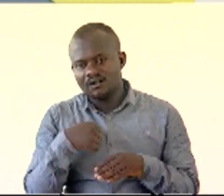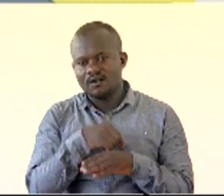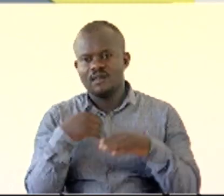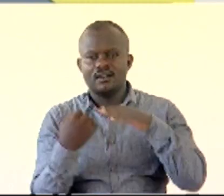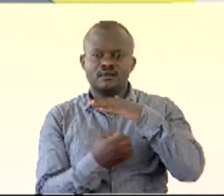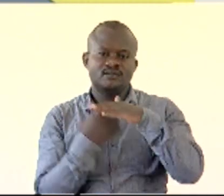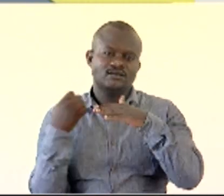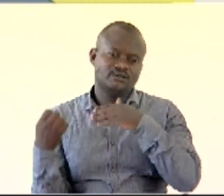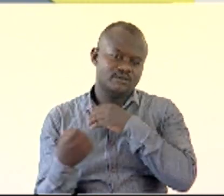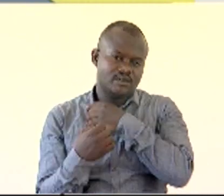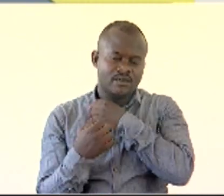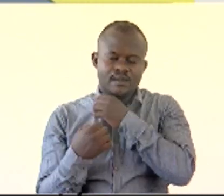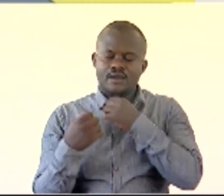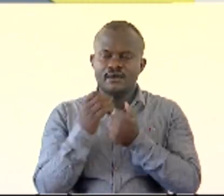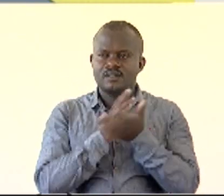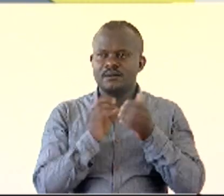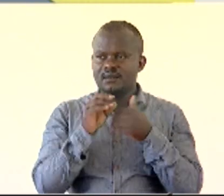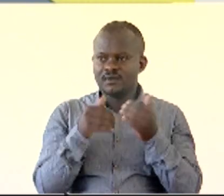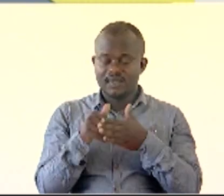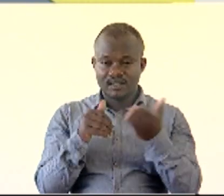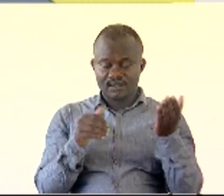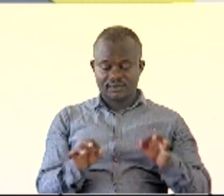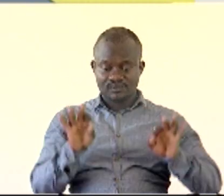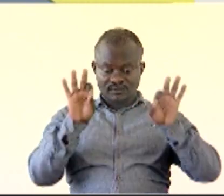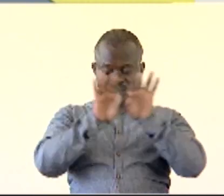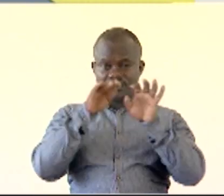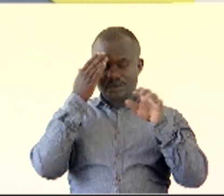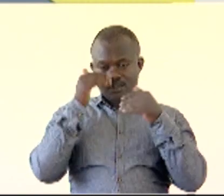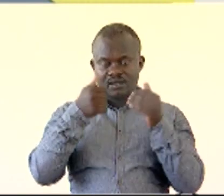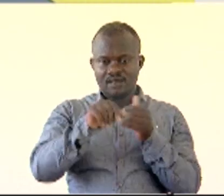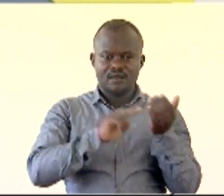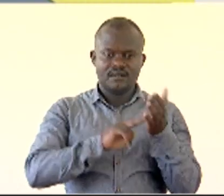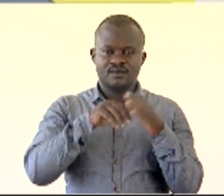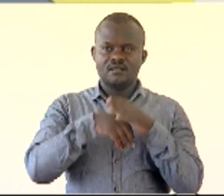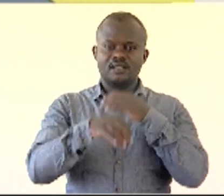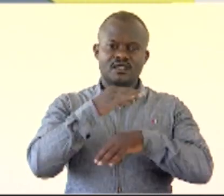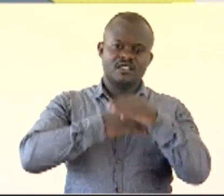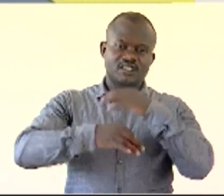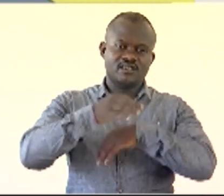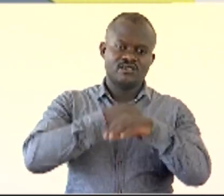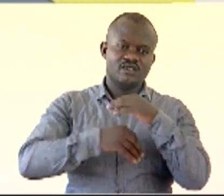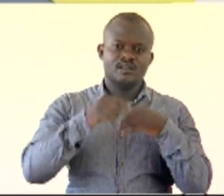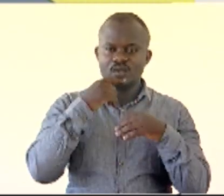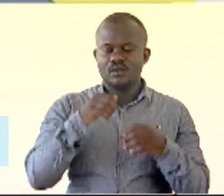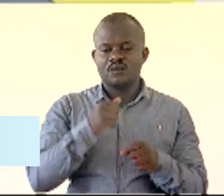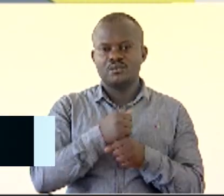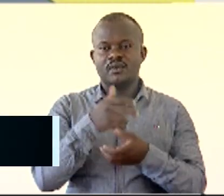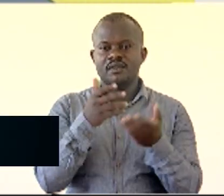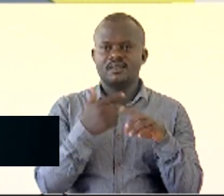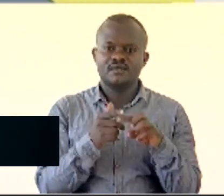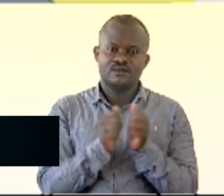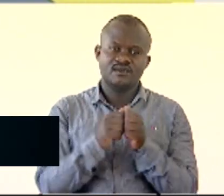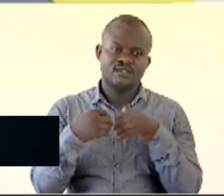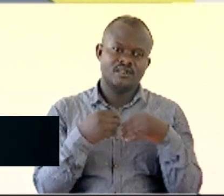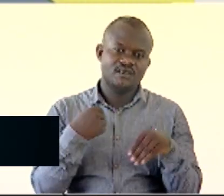environment. Some of them are useful because they are used in industries to produce different